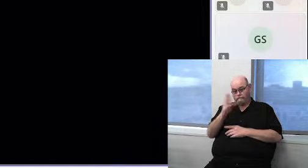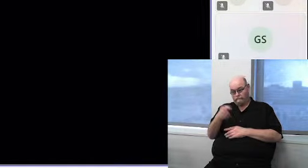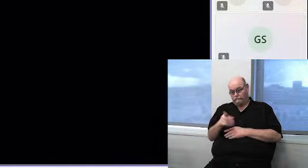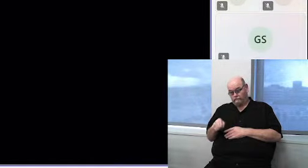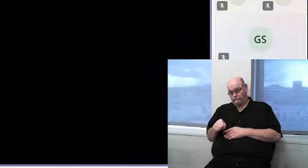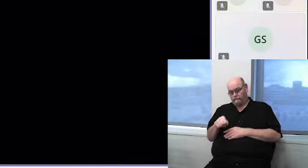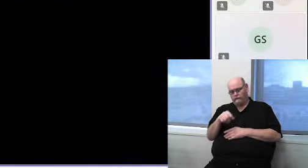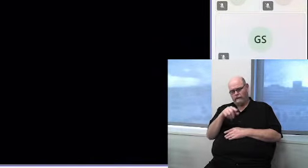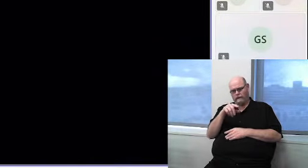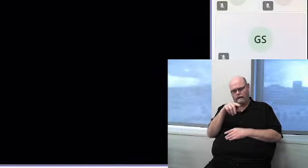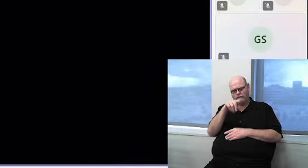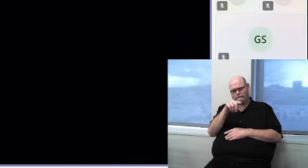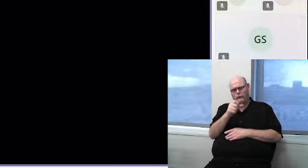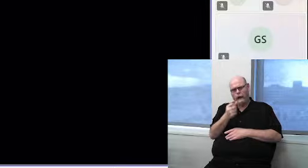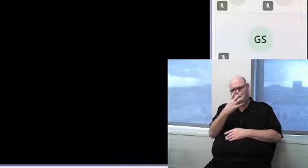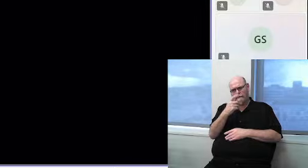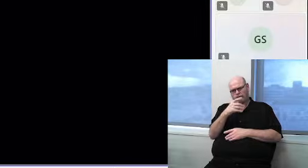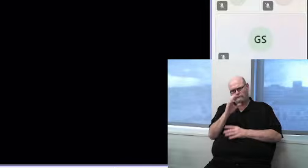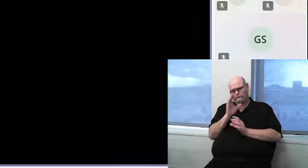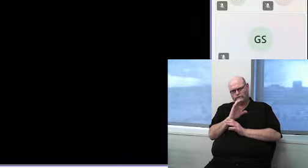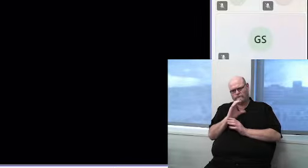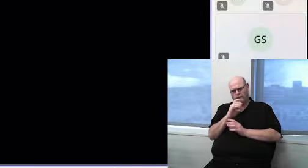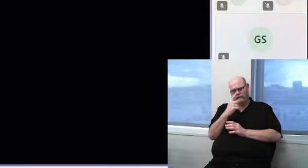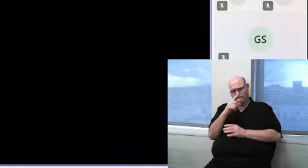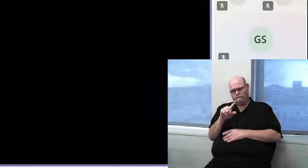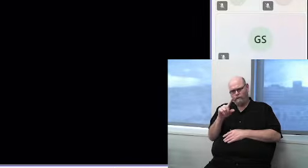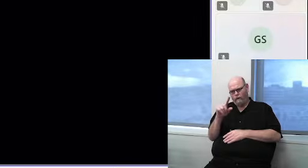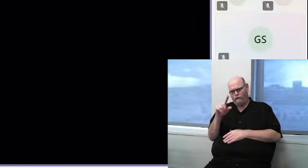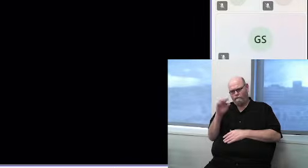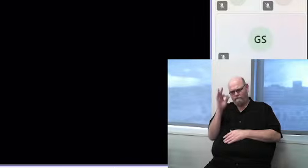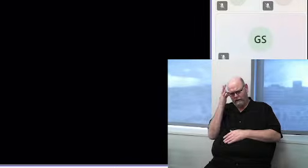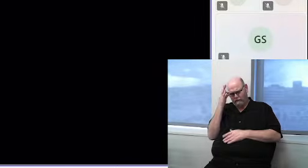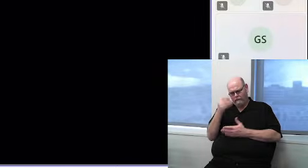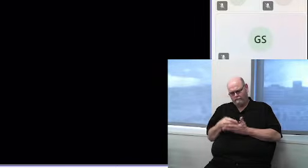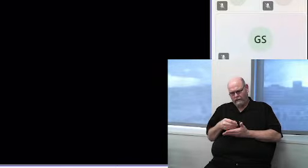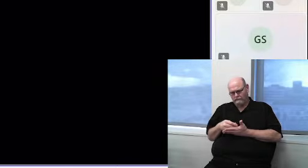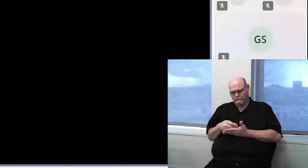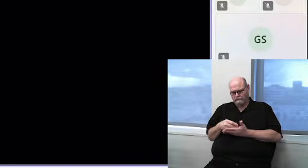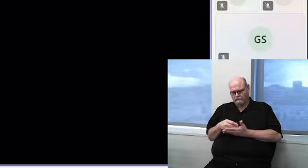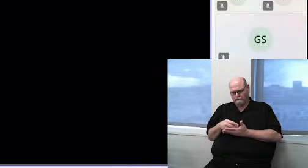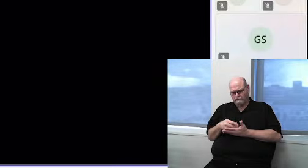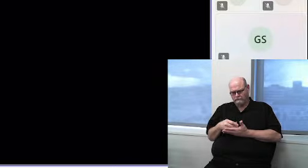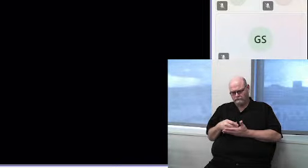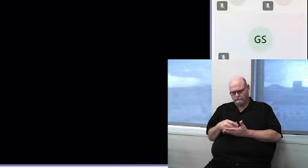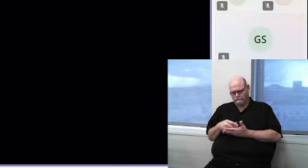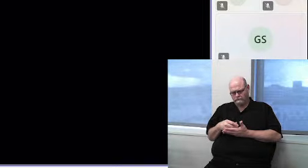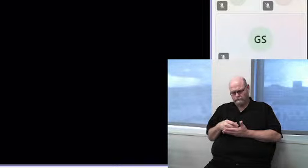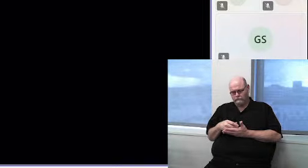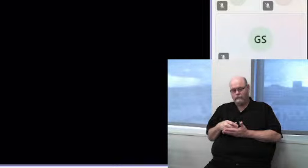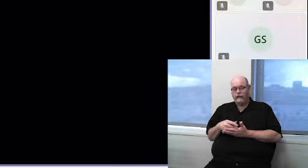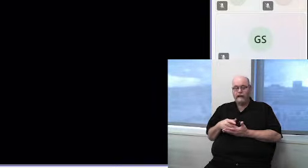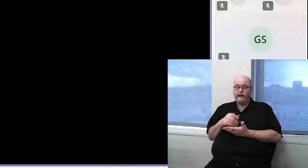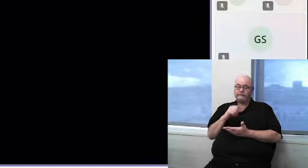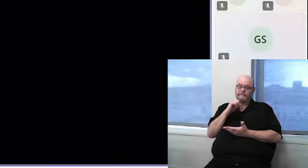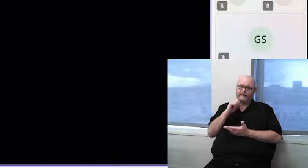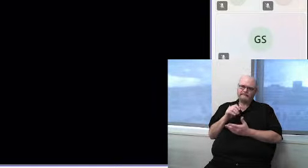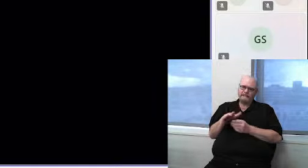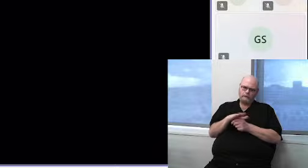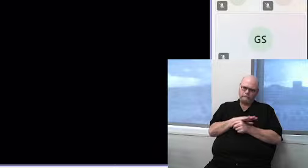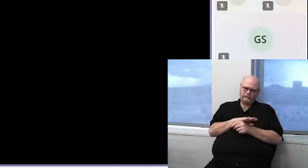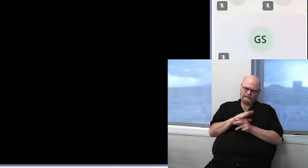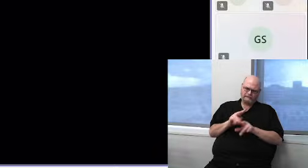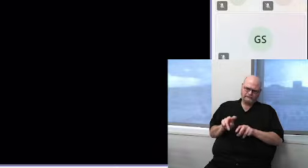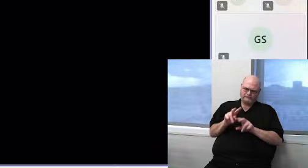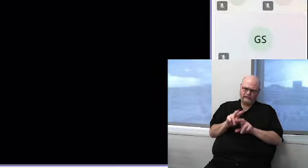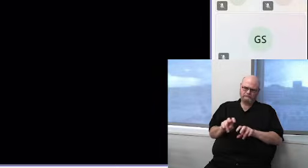then the numerator would be how much are you seeking federal funds for, right? So, which then results in a fraction. So it's an